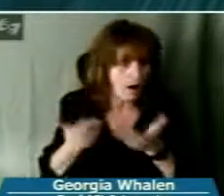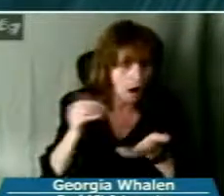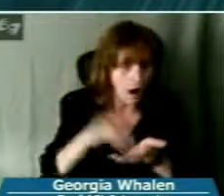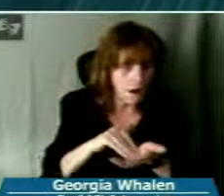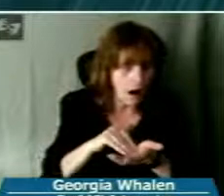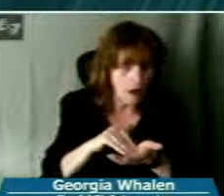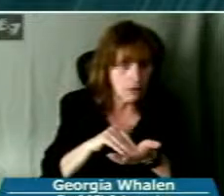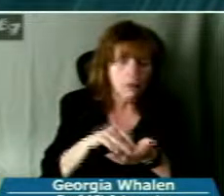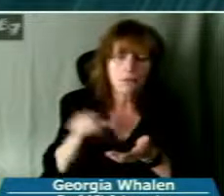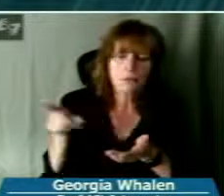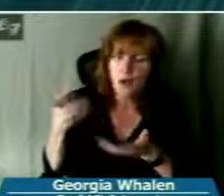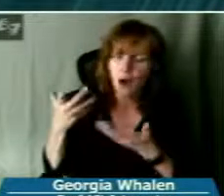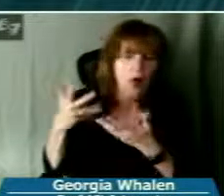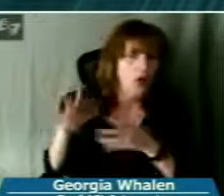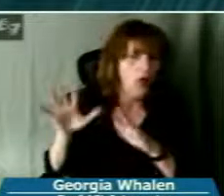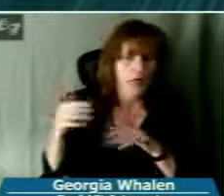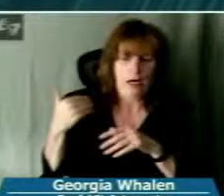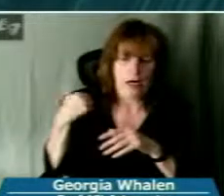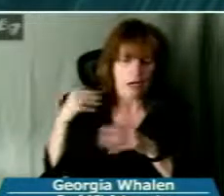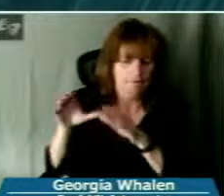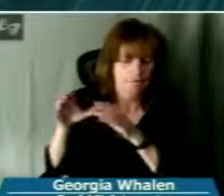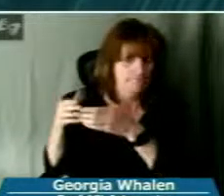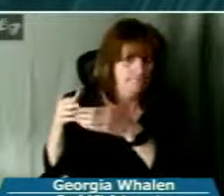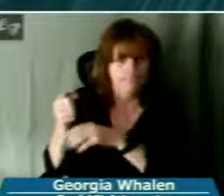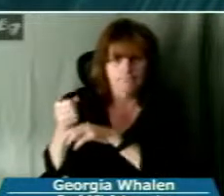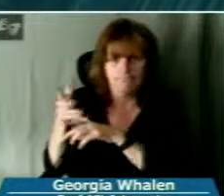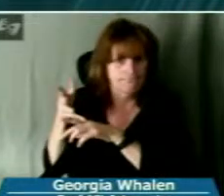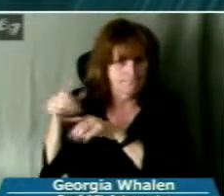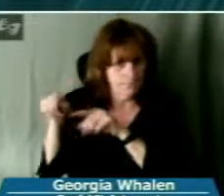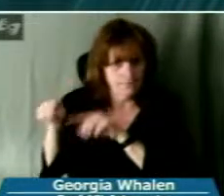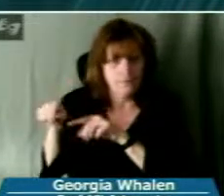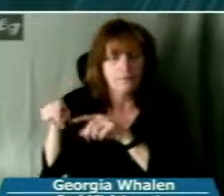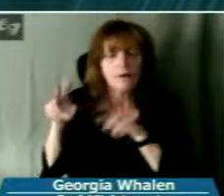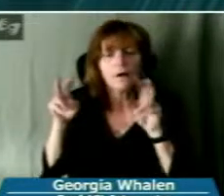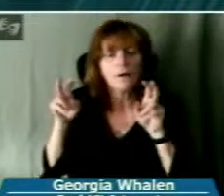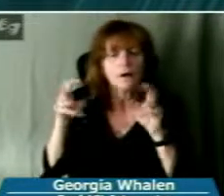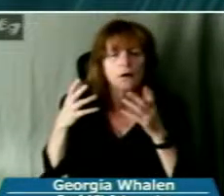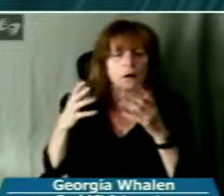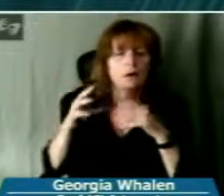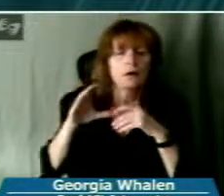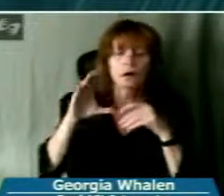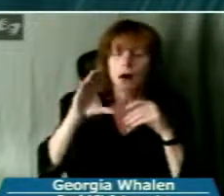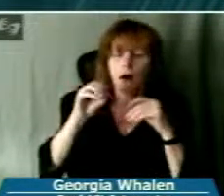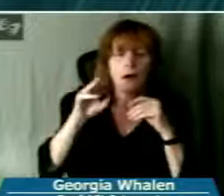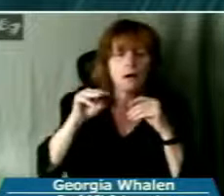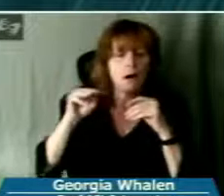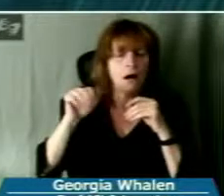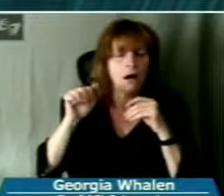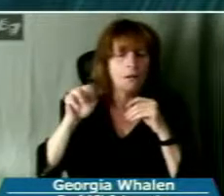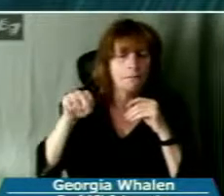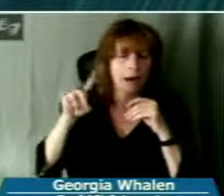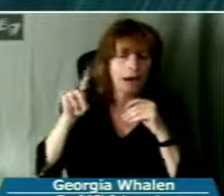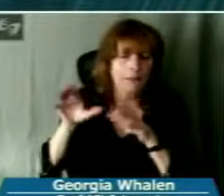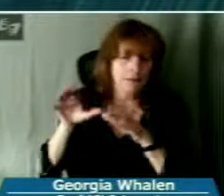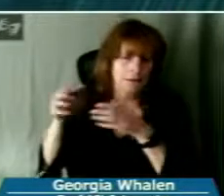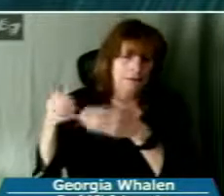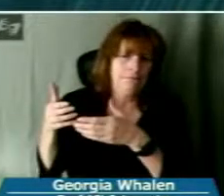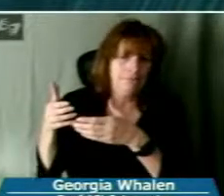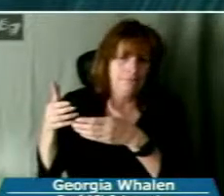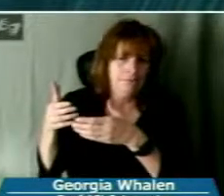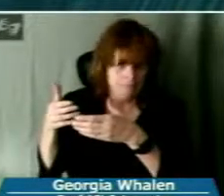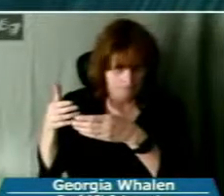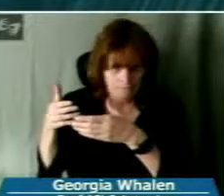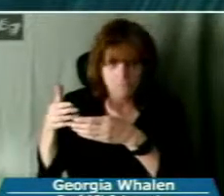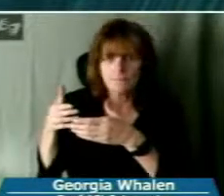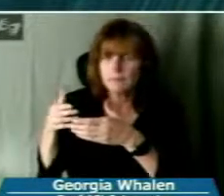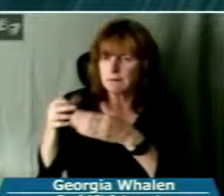command table hosted by the city, which has an ability to marshal first responders and other resources